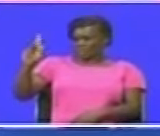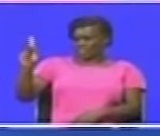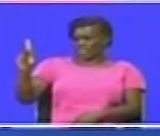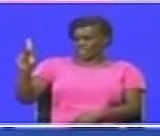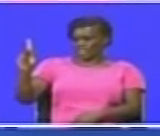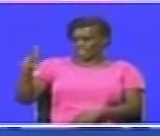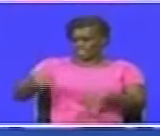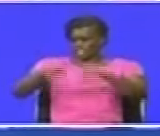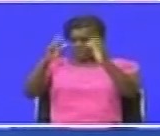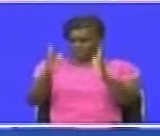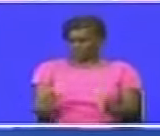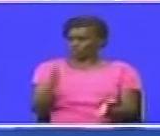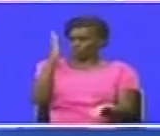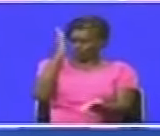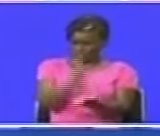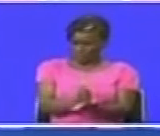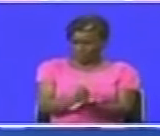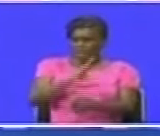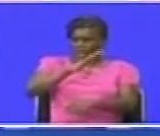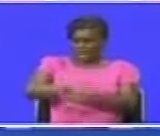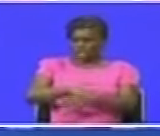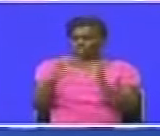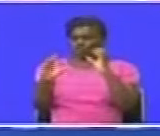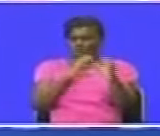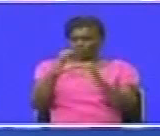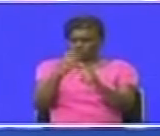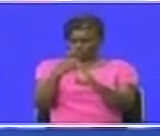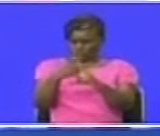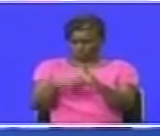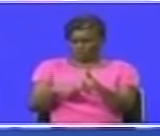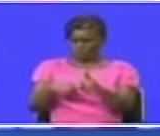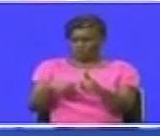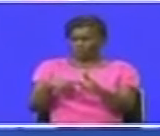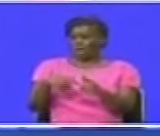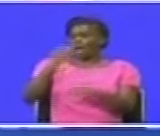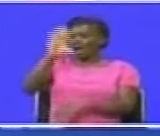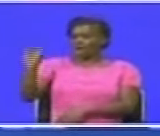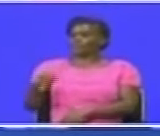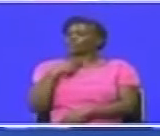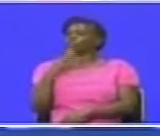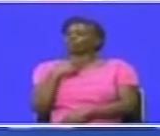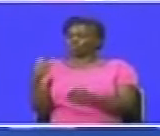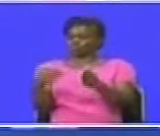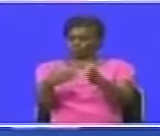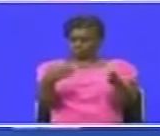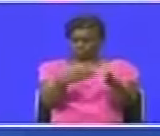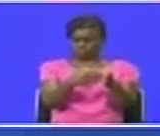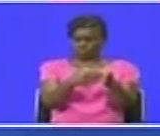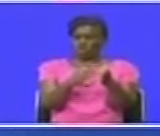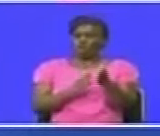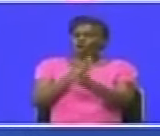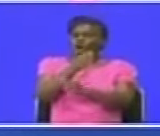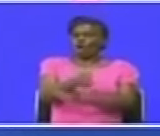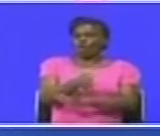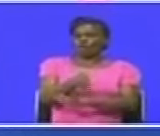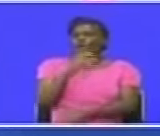President Nick Mwendo confirmed having received communication from the Confederation of African Football over the suspension for fielding overage players,